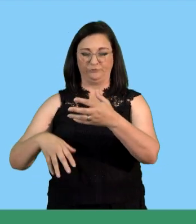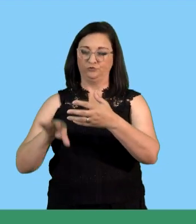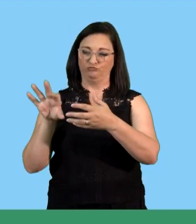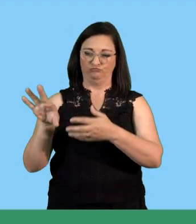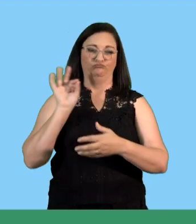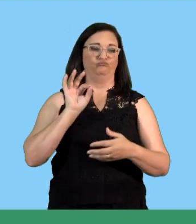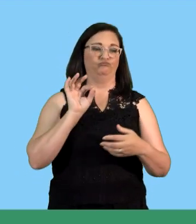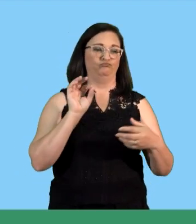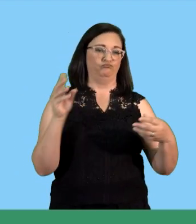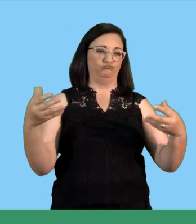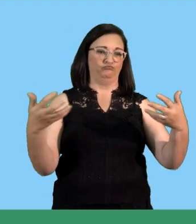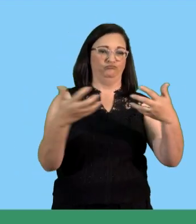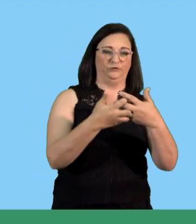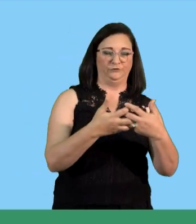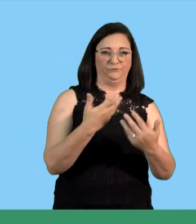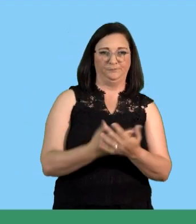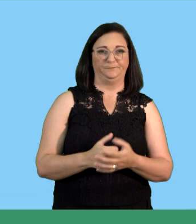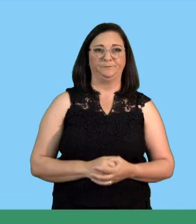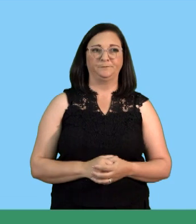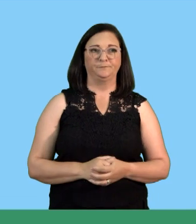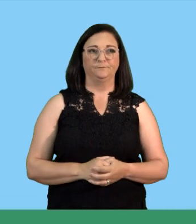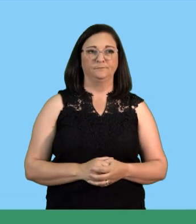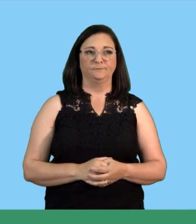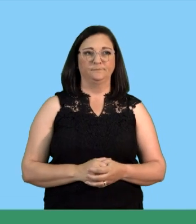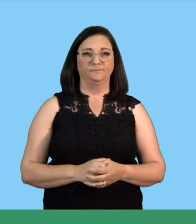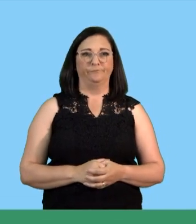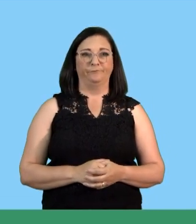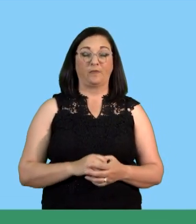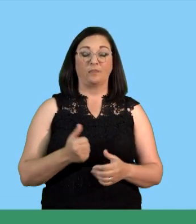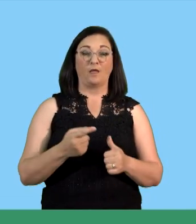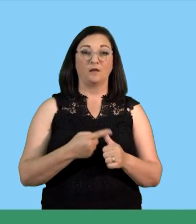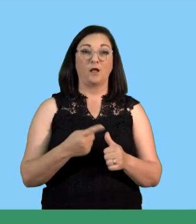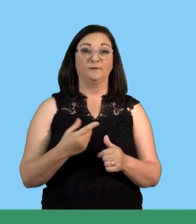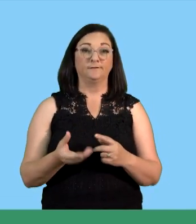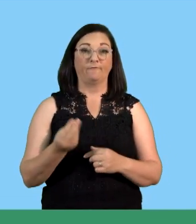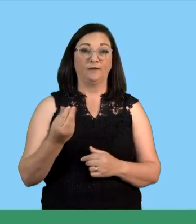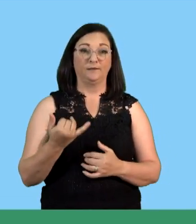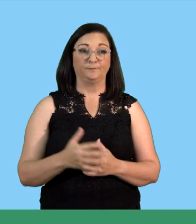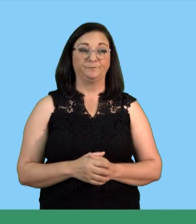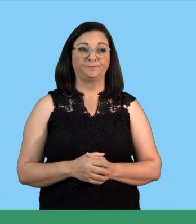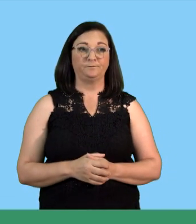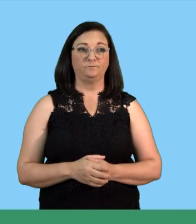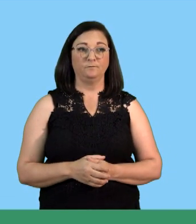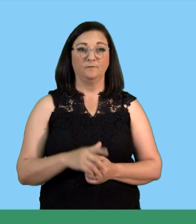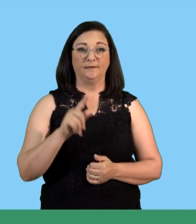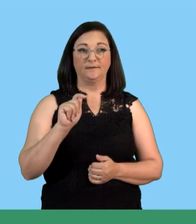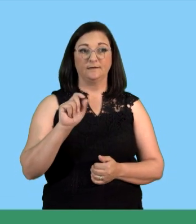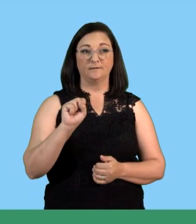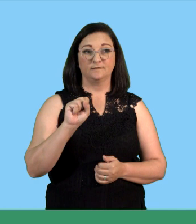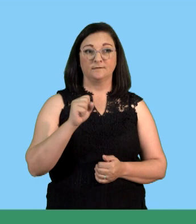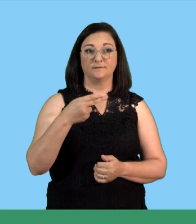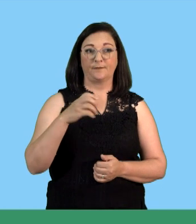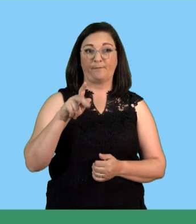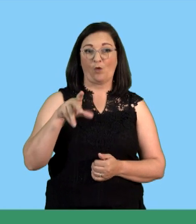many consumer rights that we've learned. Okay, let's find the answers now. Right,